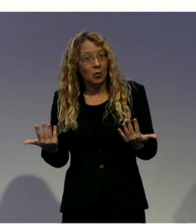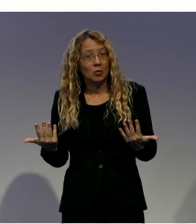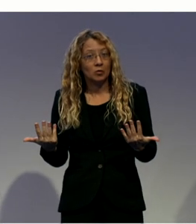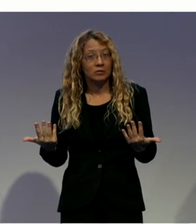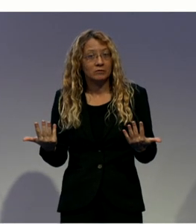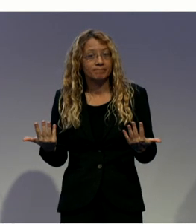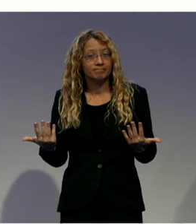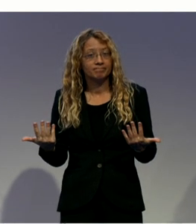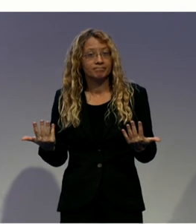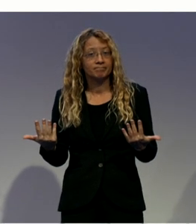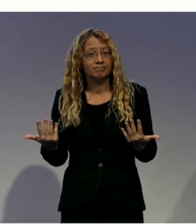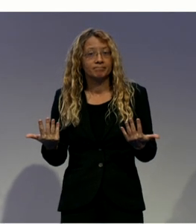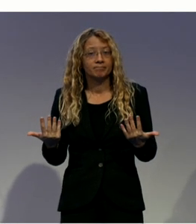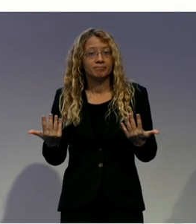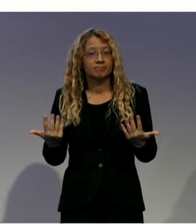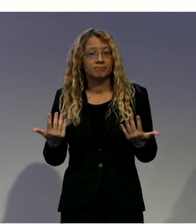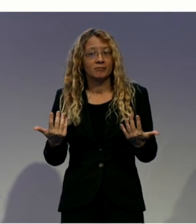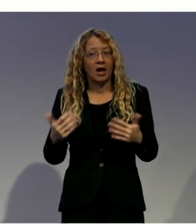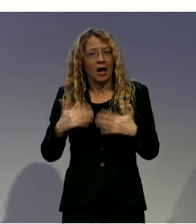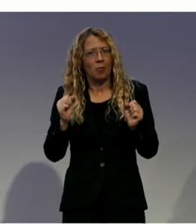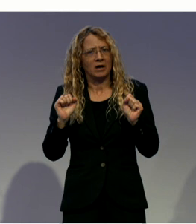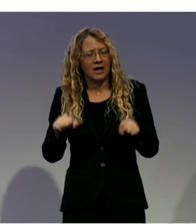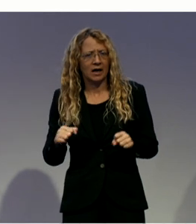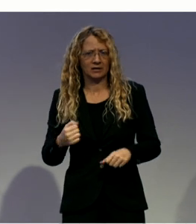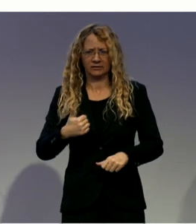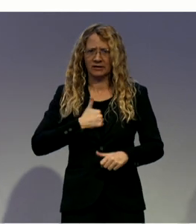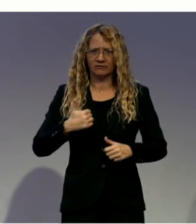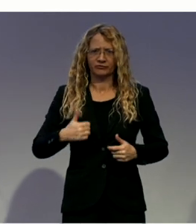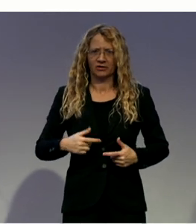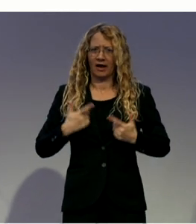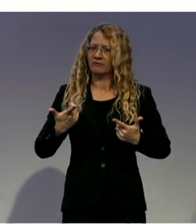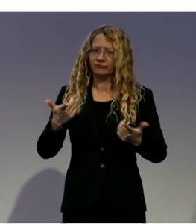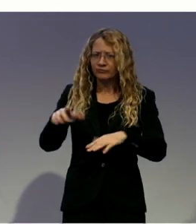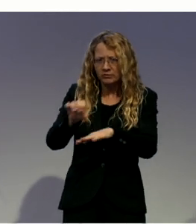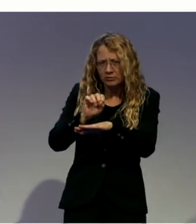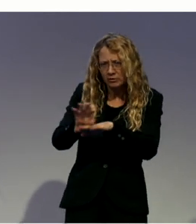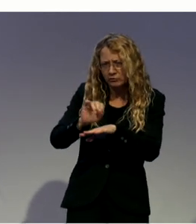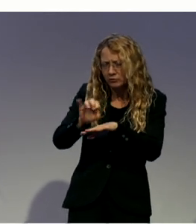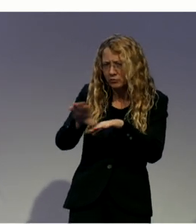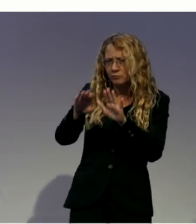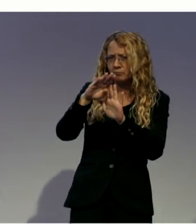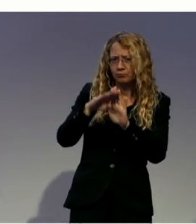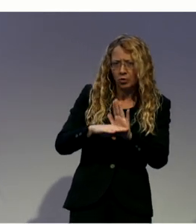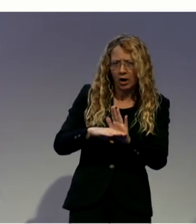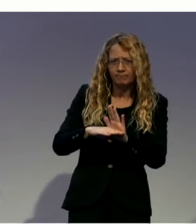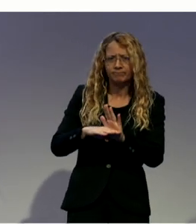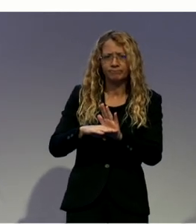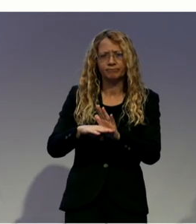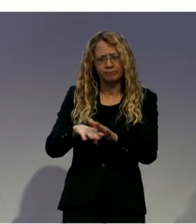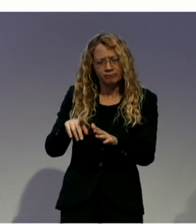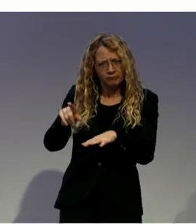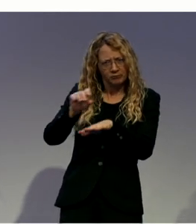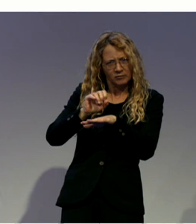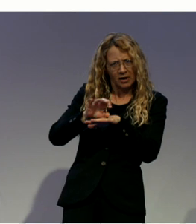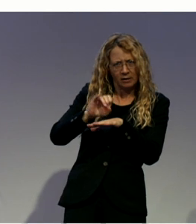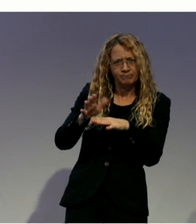have programs for rehabilitation. And what we mean with rehabilitation, that occupational therapy, not physiotherapy.